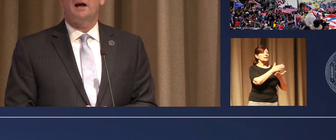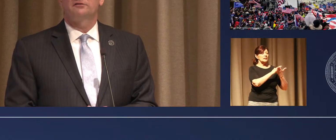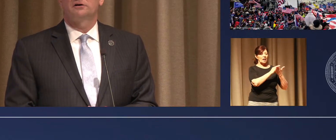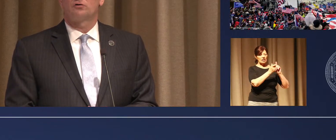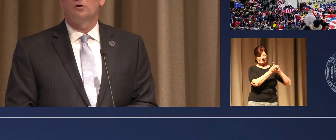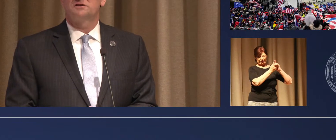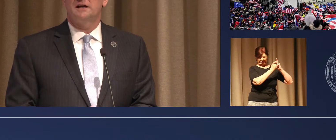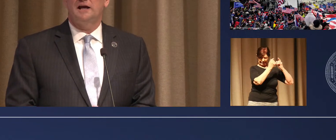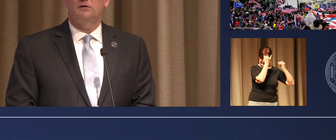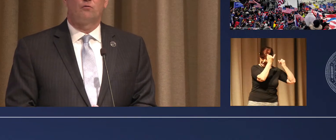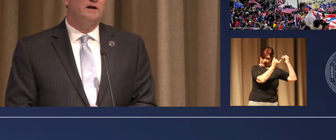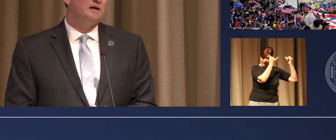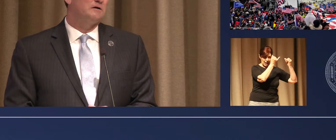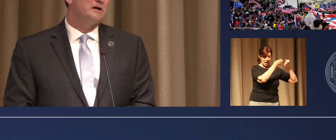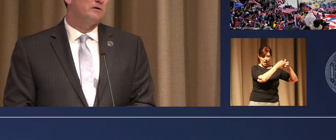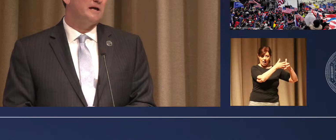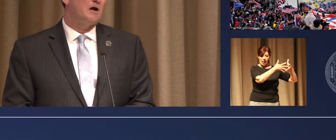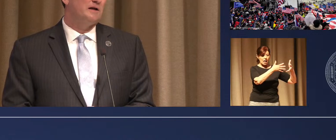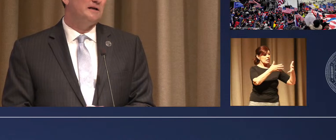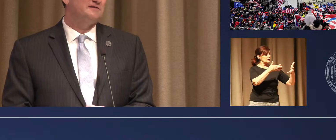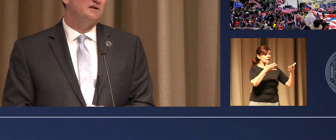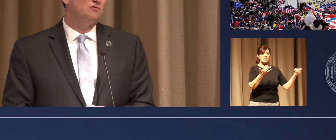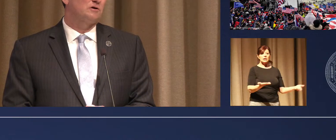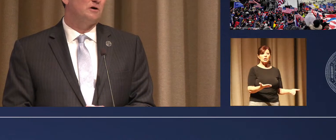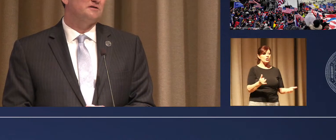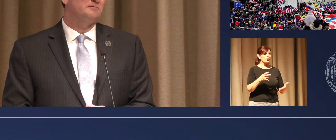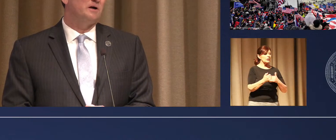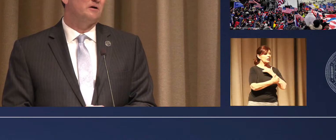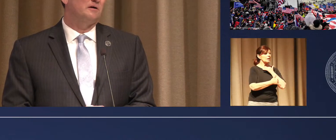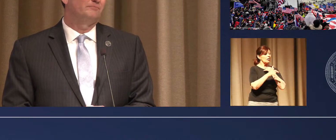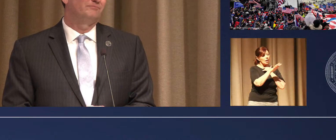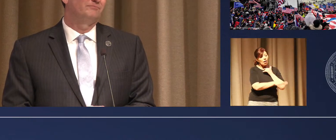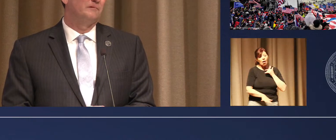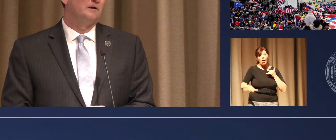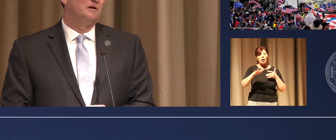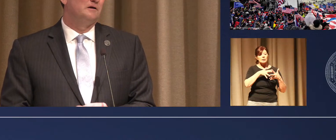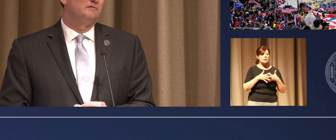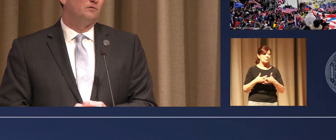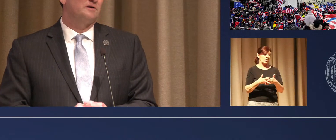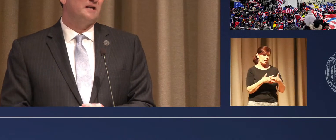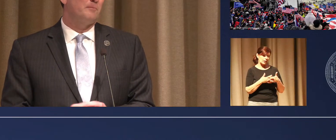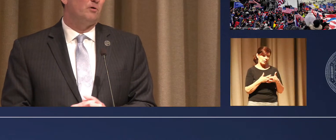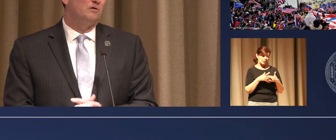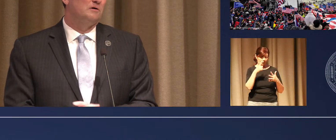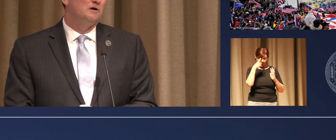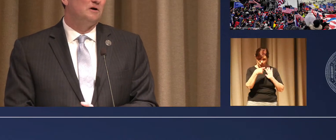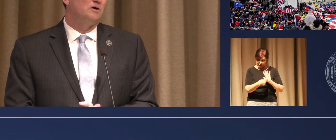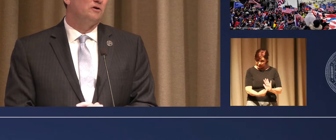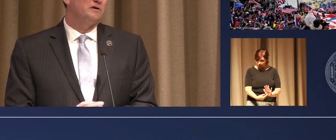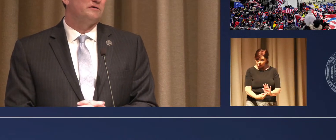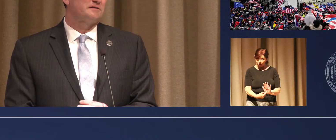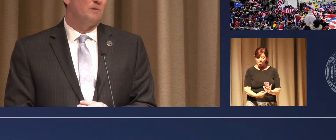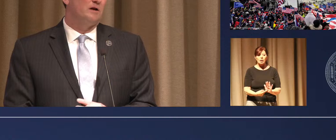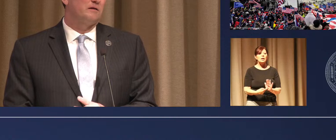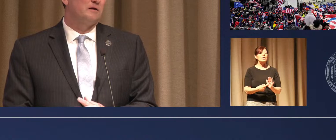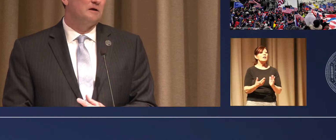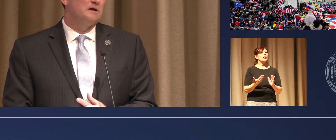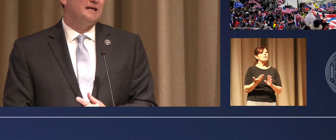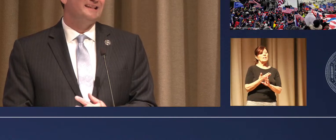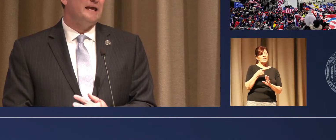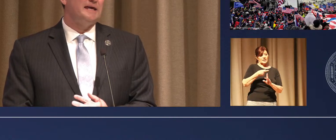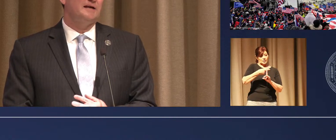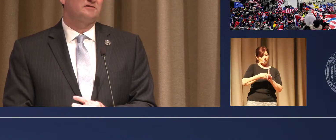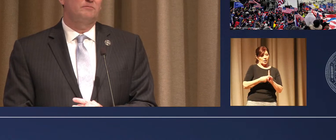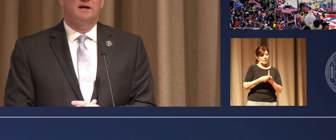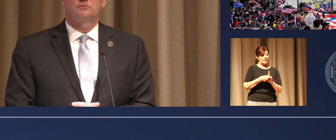ideologies gather and grow today right here in Erie County as they do across America. For example, earlier this month,